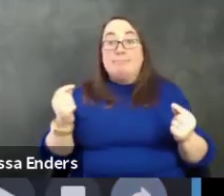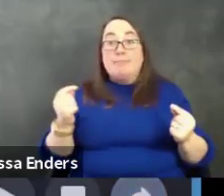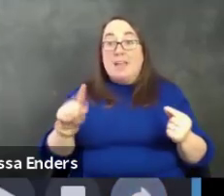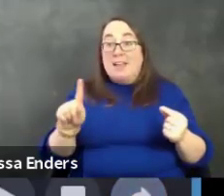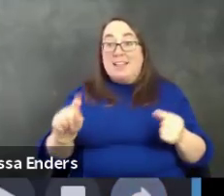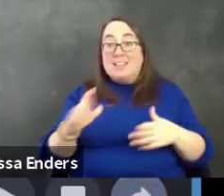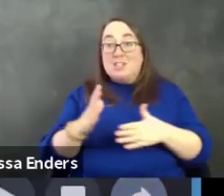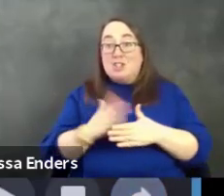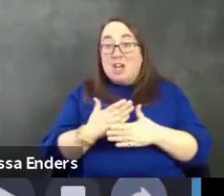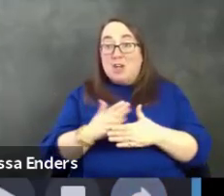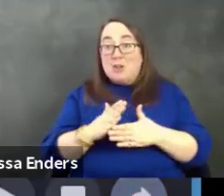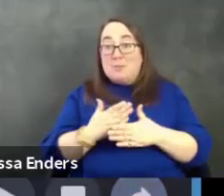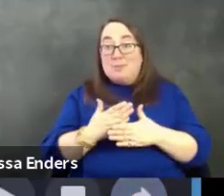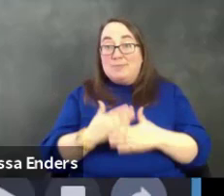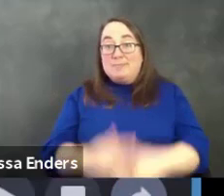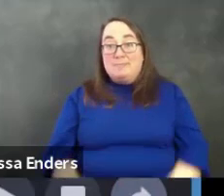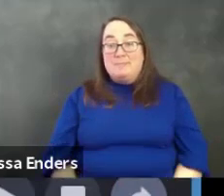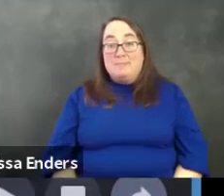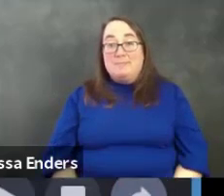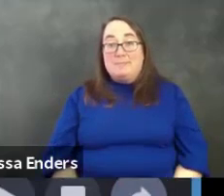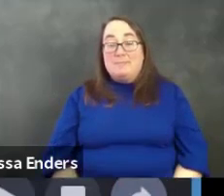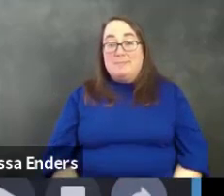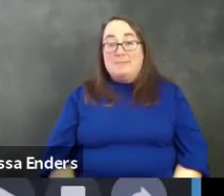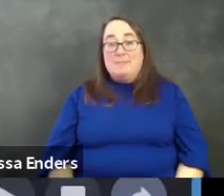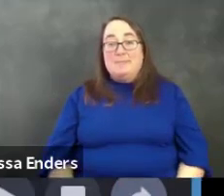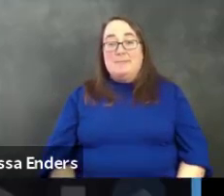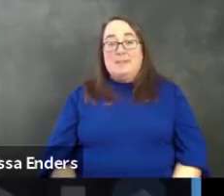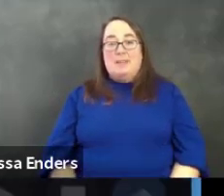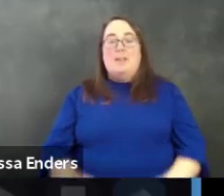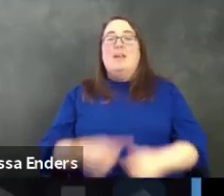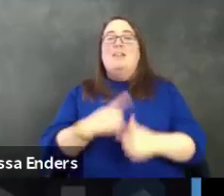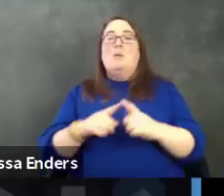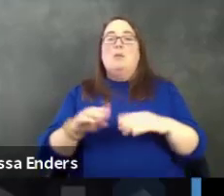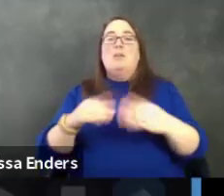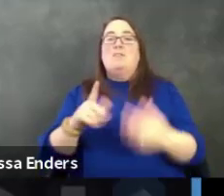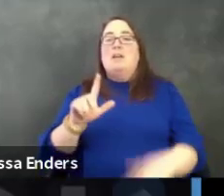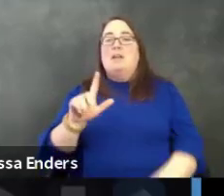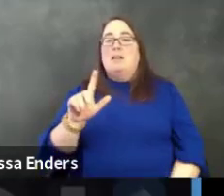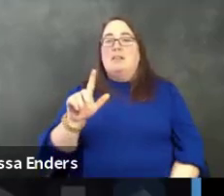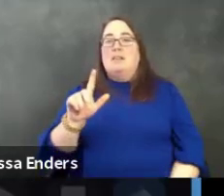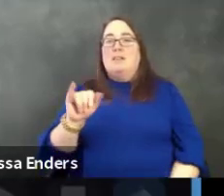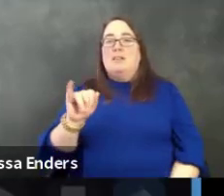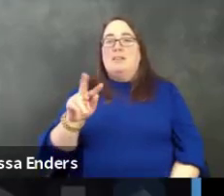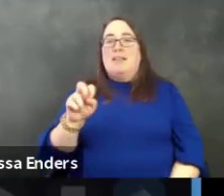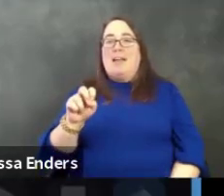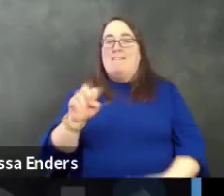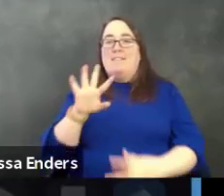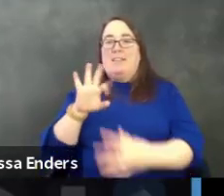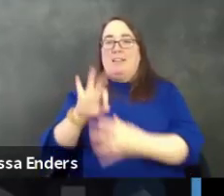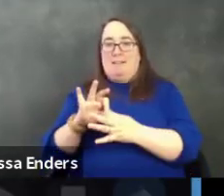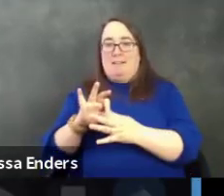button, okay? And I'm gonna get this live link. So I can copy this link